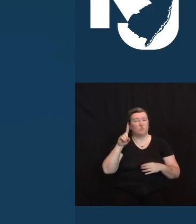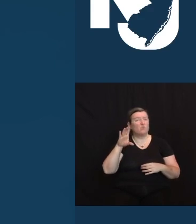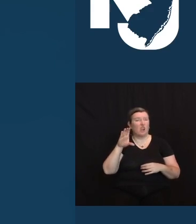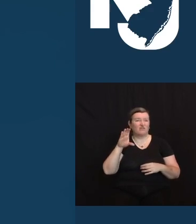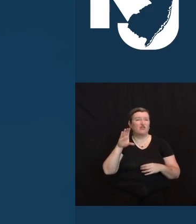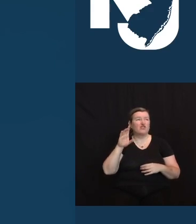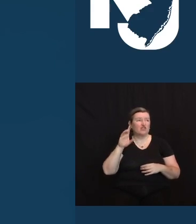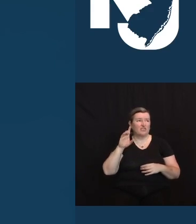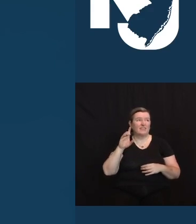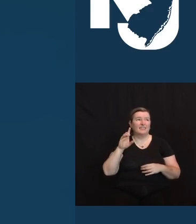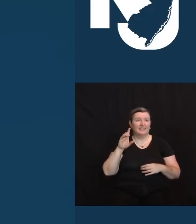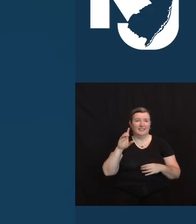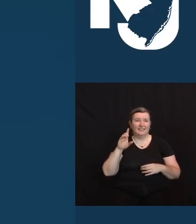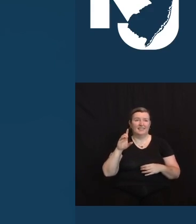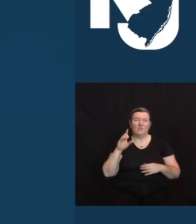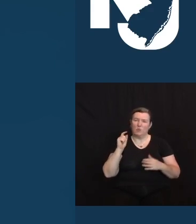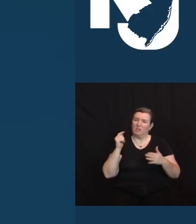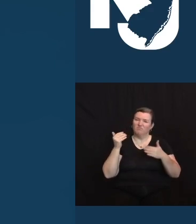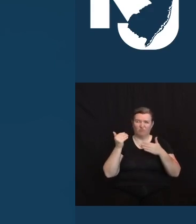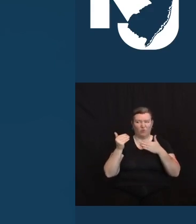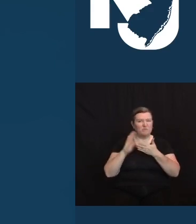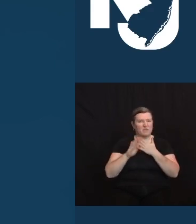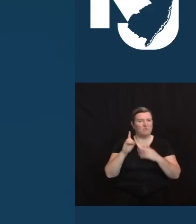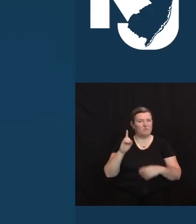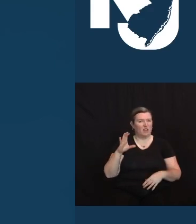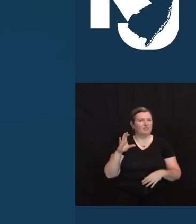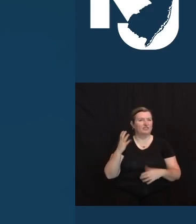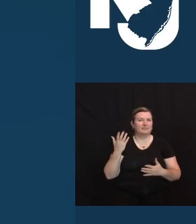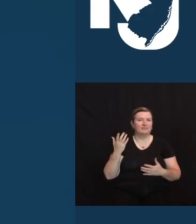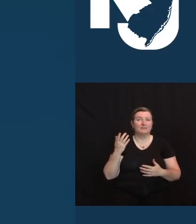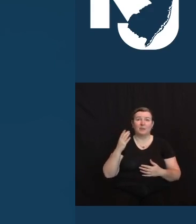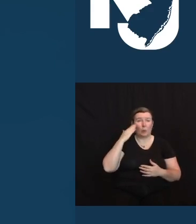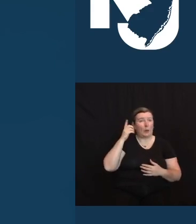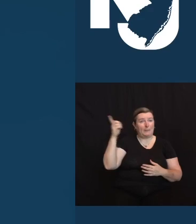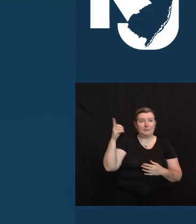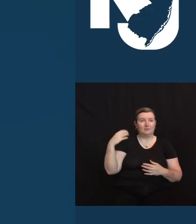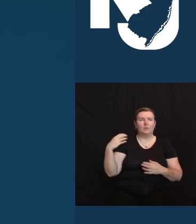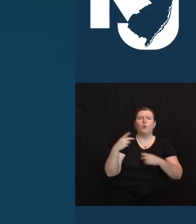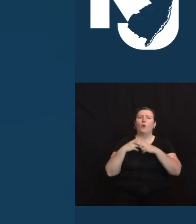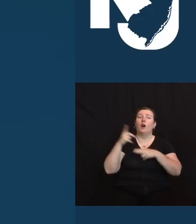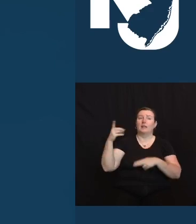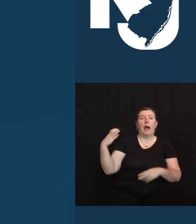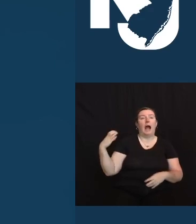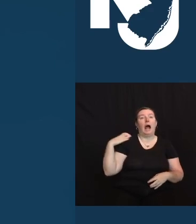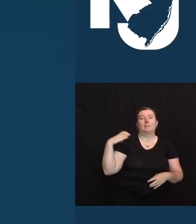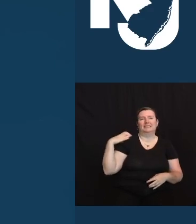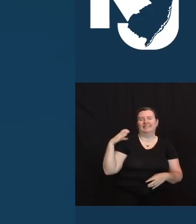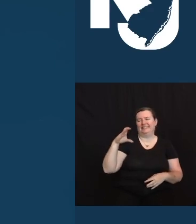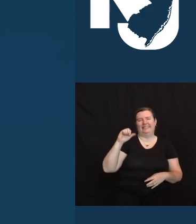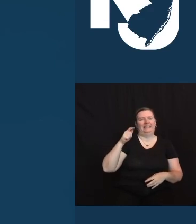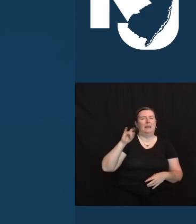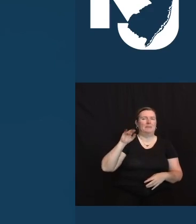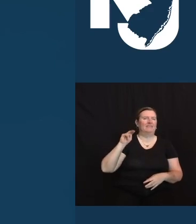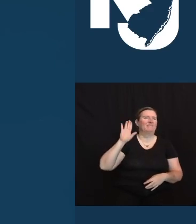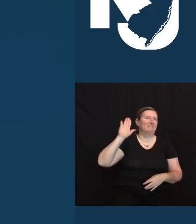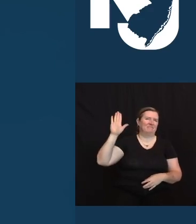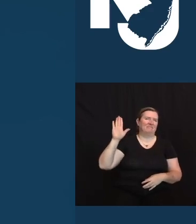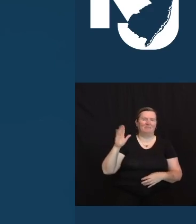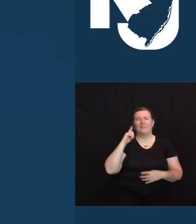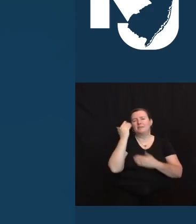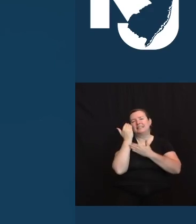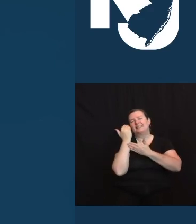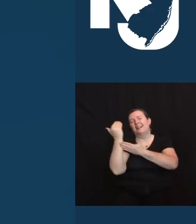not surprisingly, Pat, by this picture, as the captain by many for his lifelong love of sailing and as pop to his